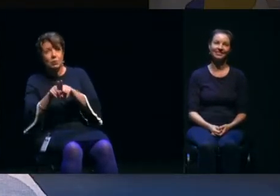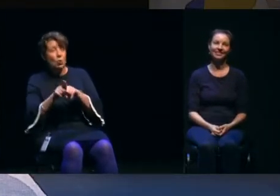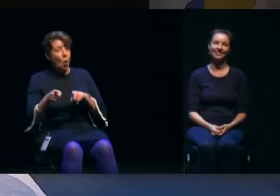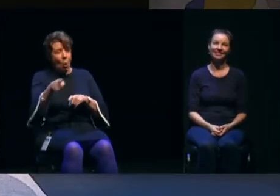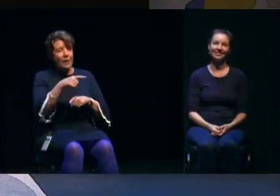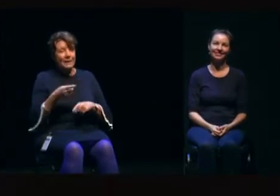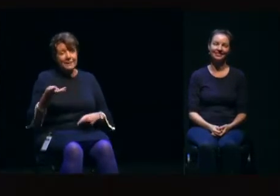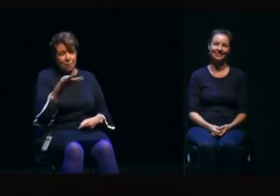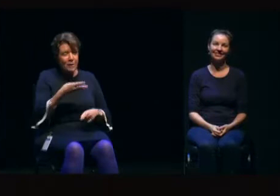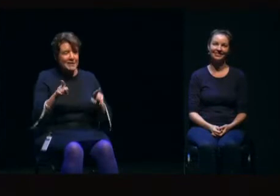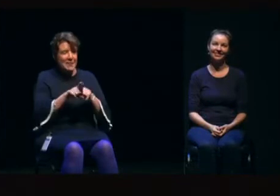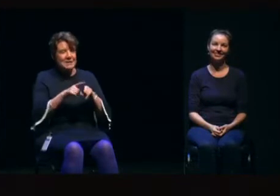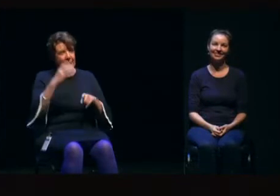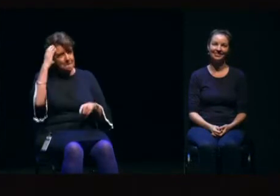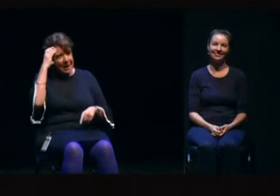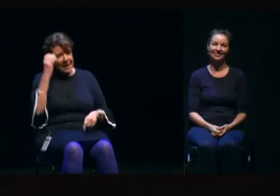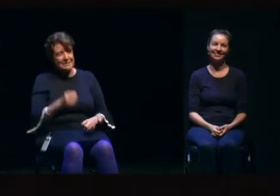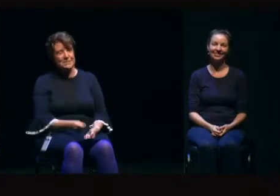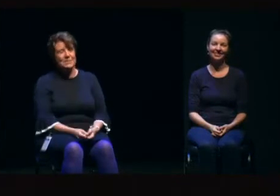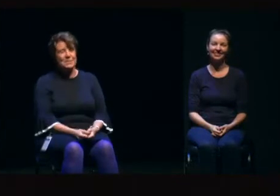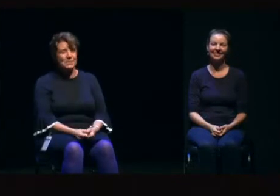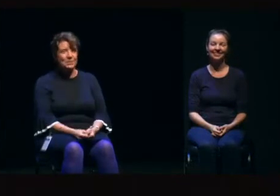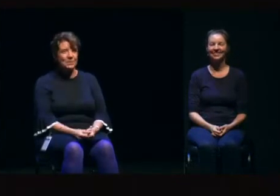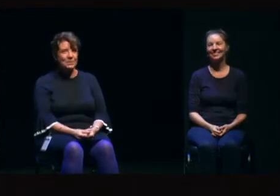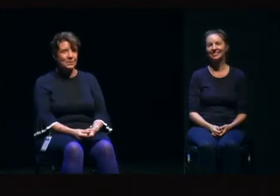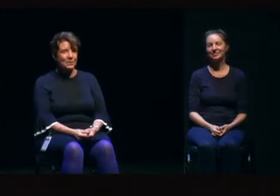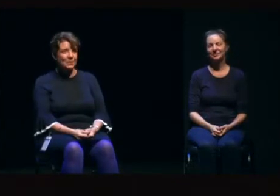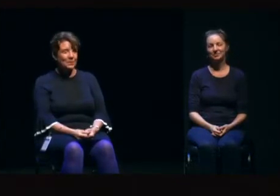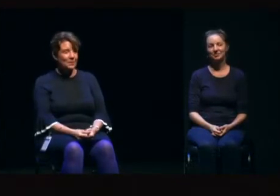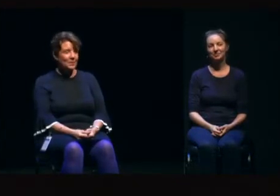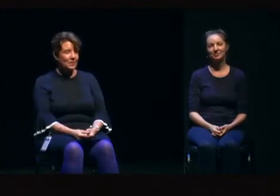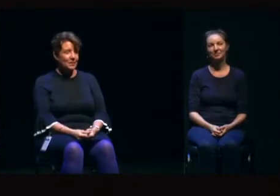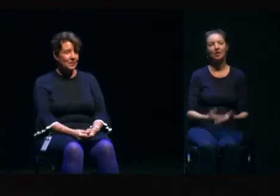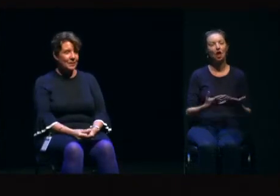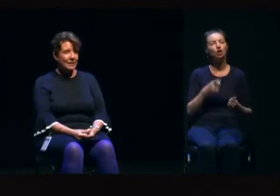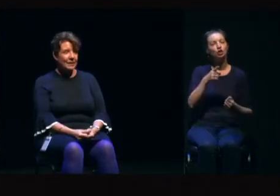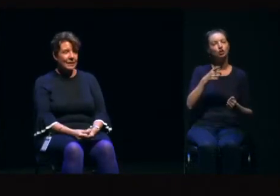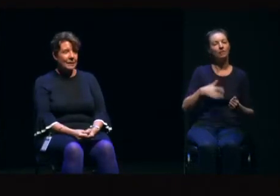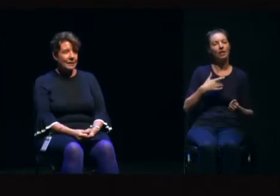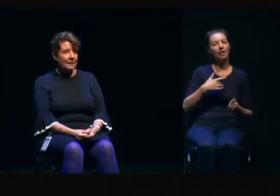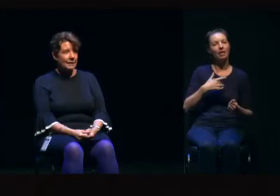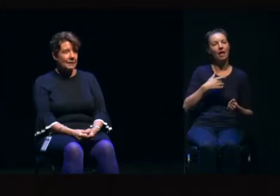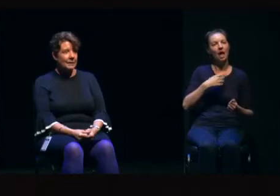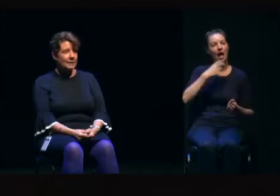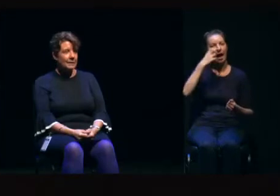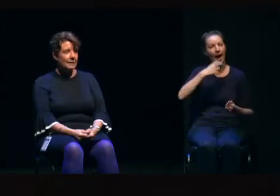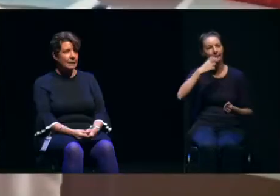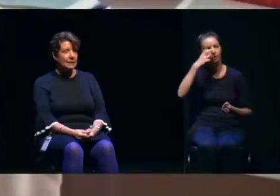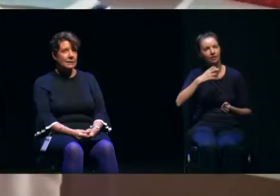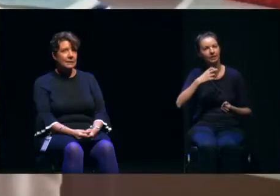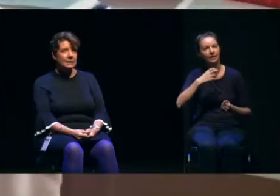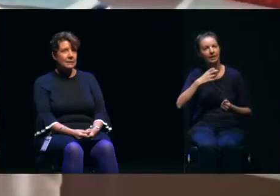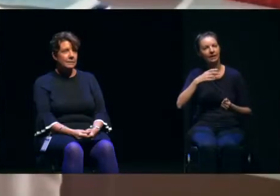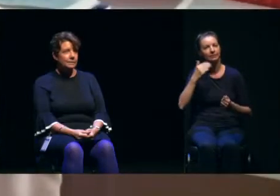bed. Do you regard aging as a feminist issue?